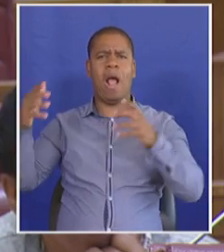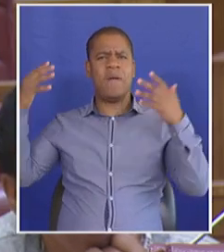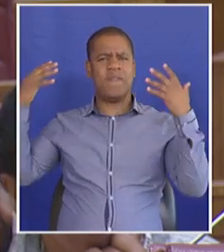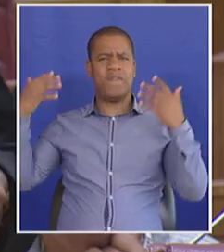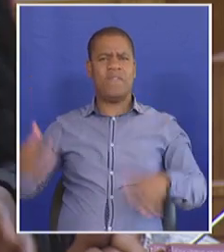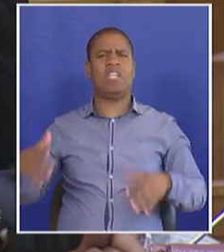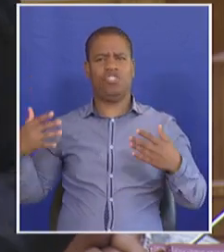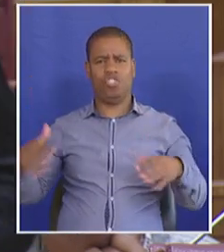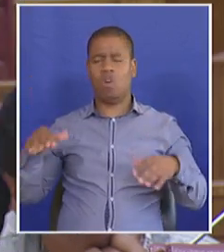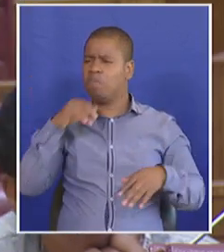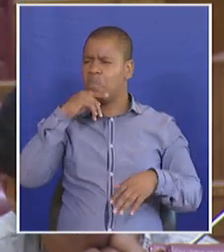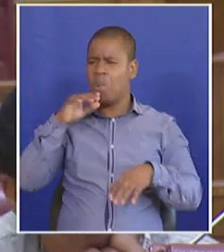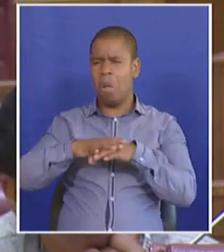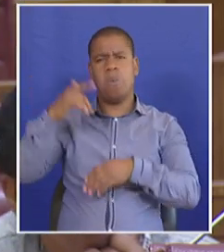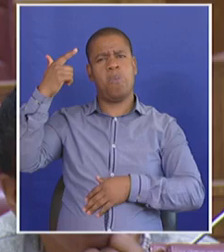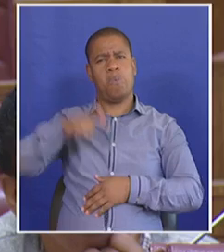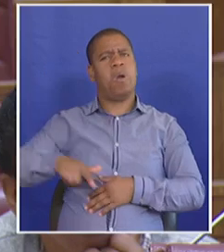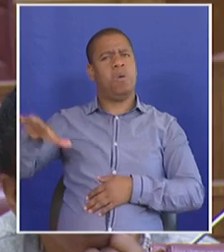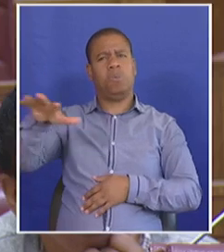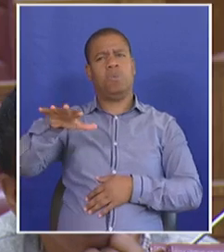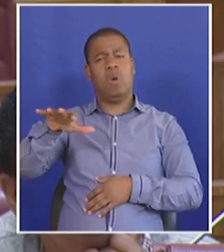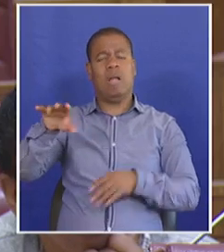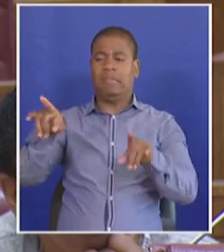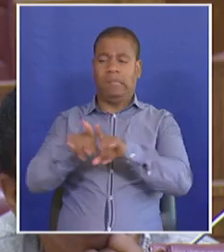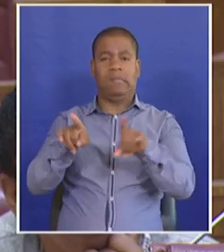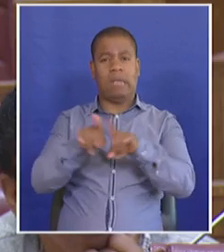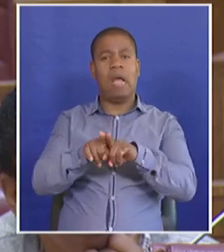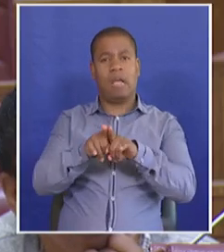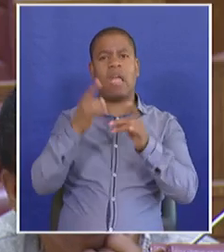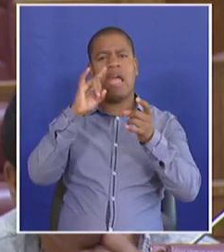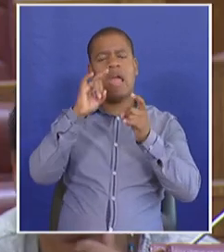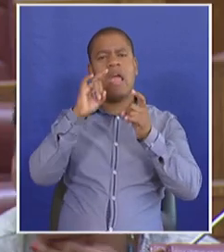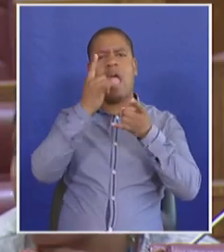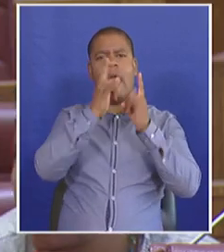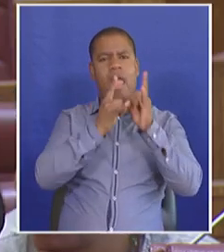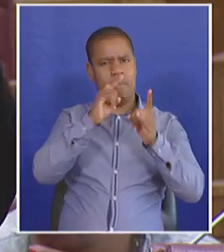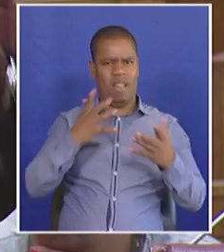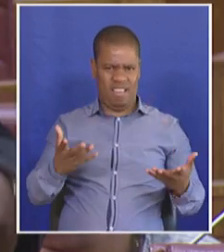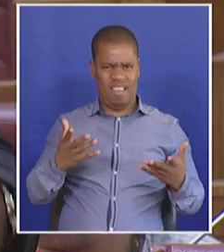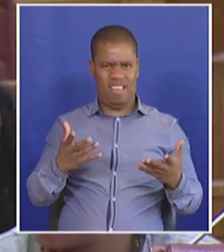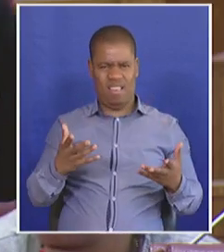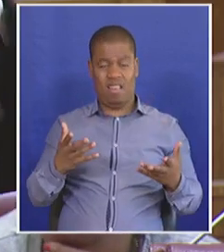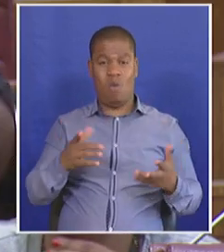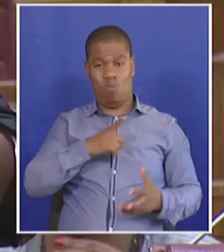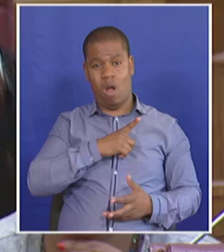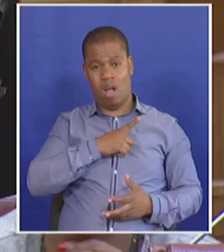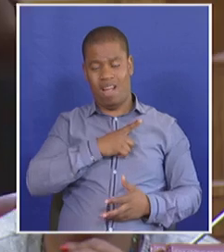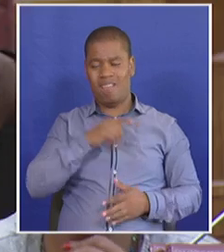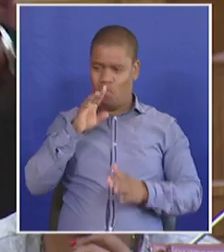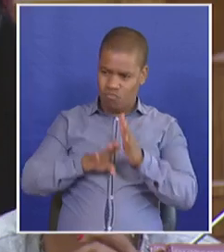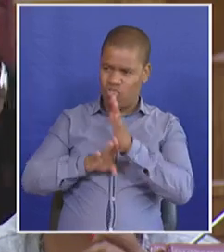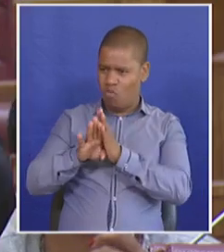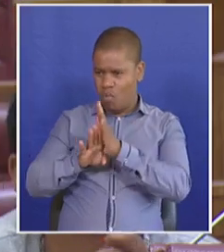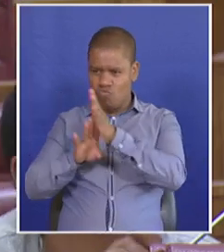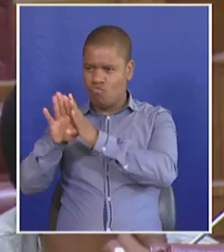resembled something that looks like an urban settlement or so, precisely because of development and